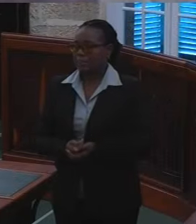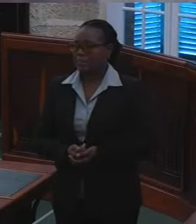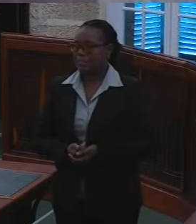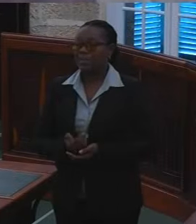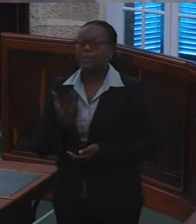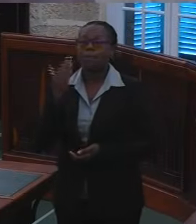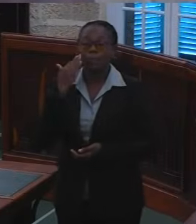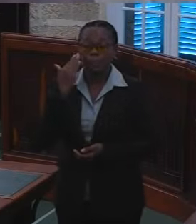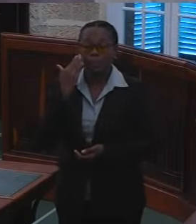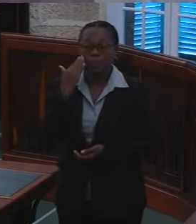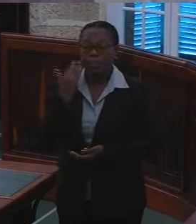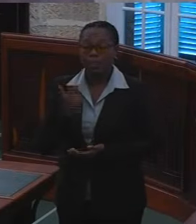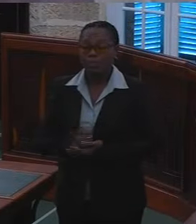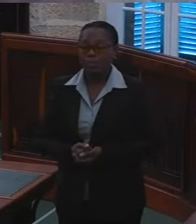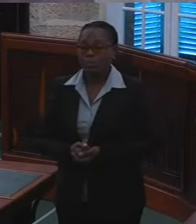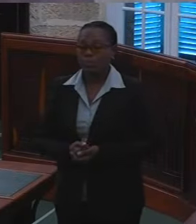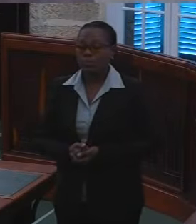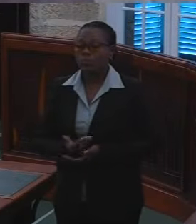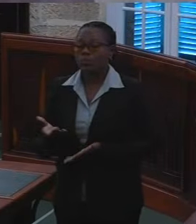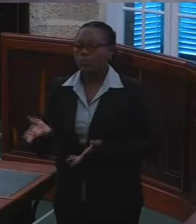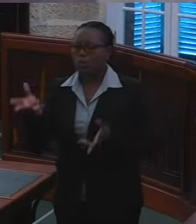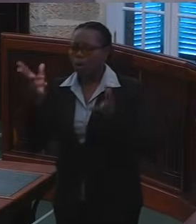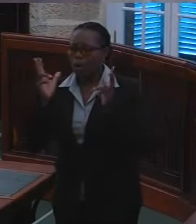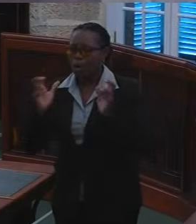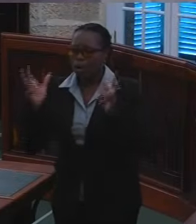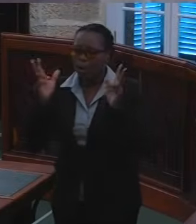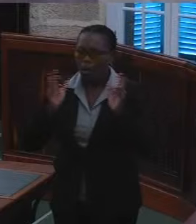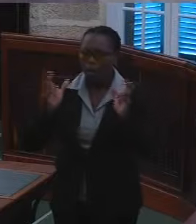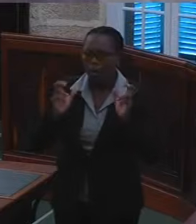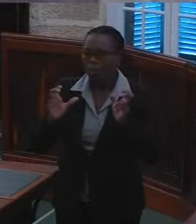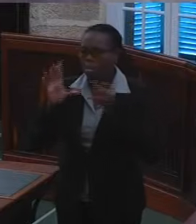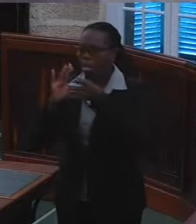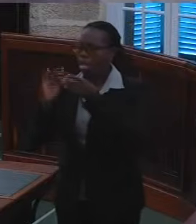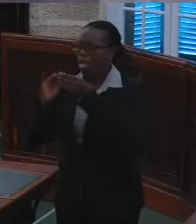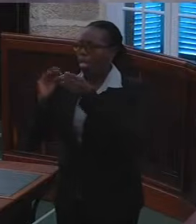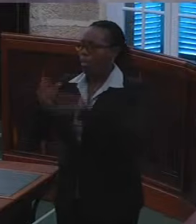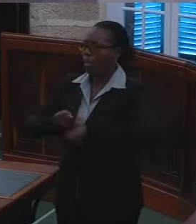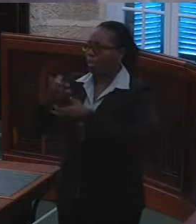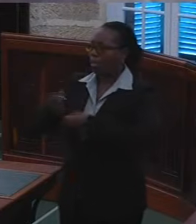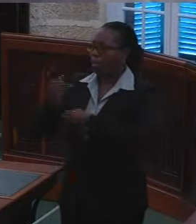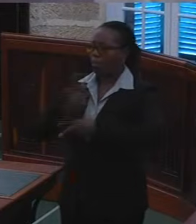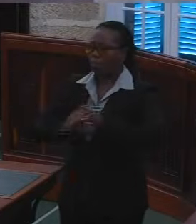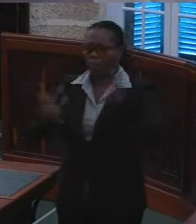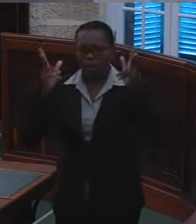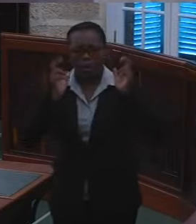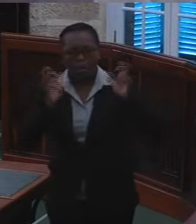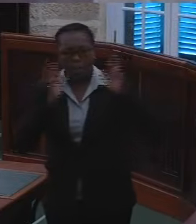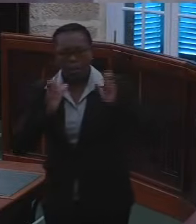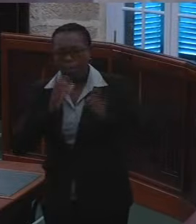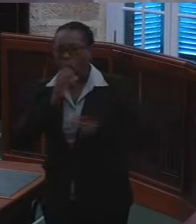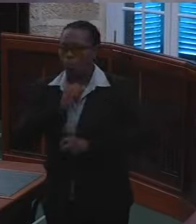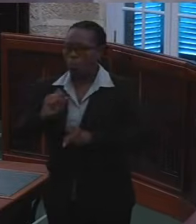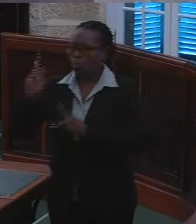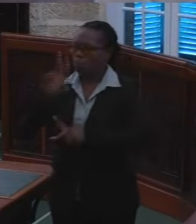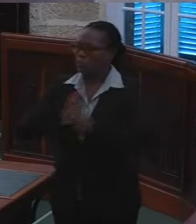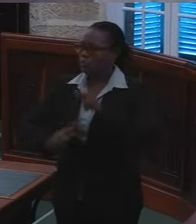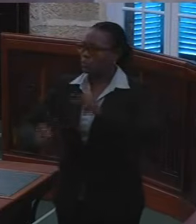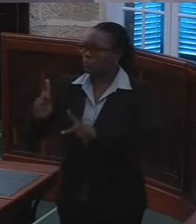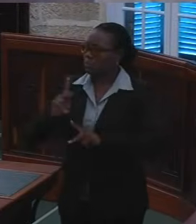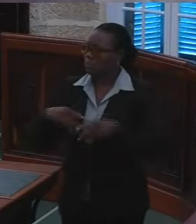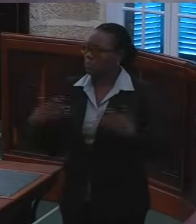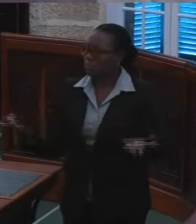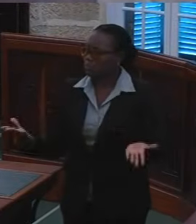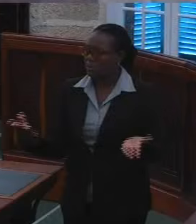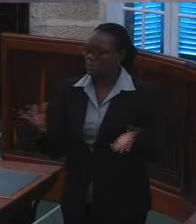at some point, Mr. Speaker, would have heard stories of elderly persons being financially